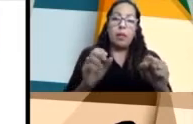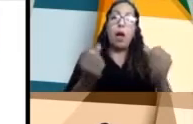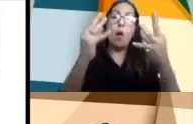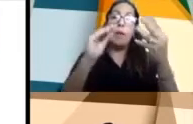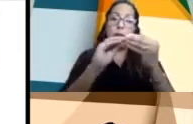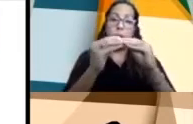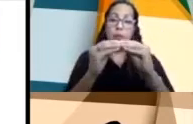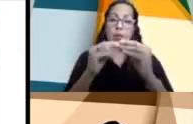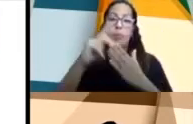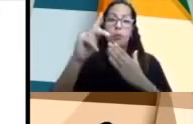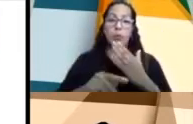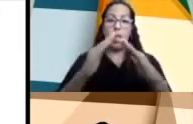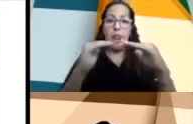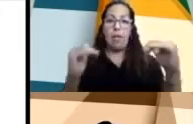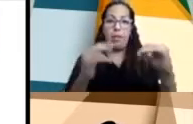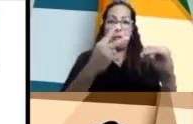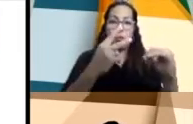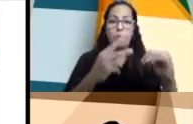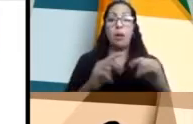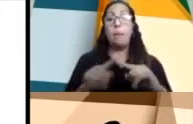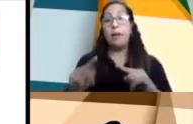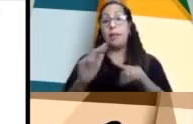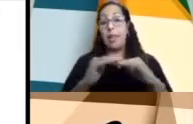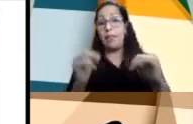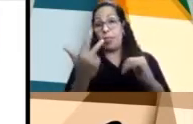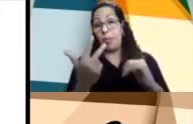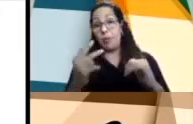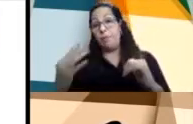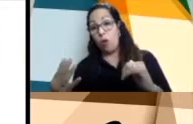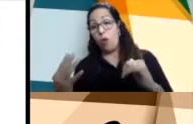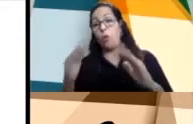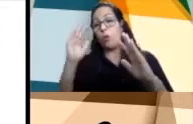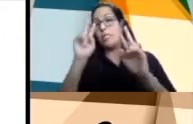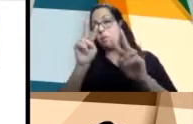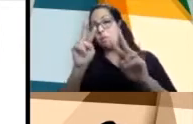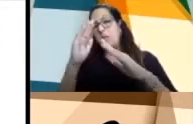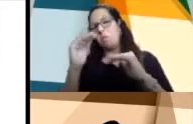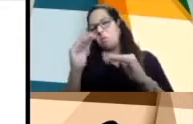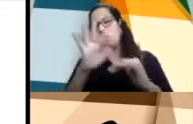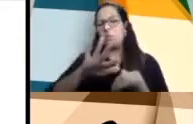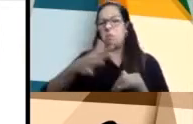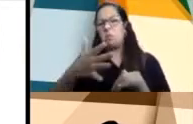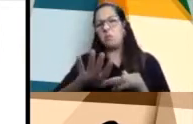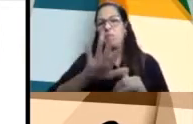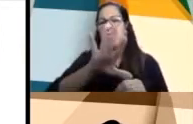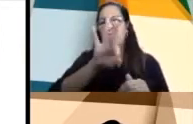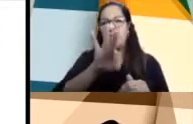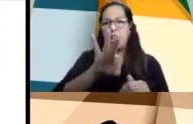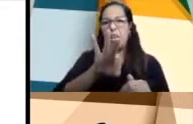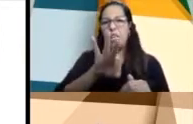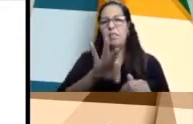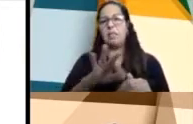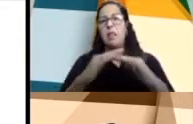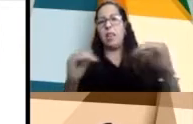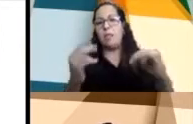2, level 3, and level 4. We expected to have around 159 level 2